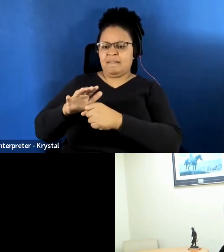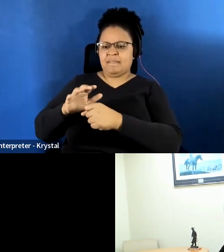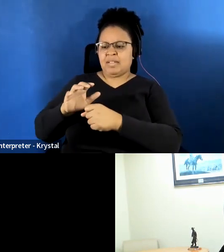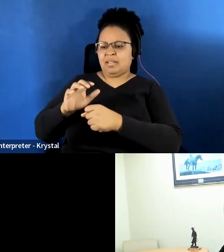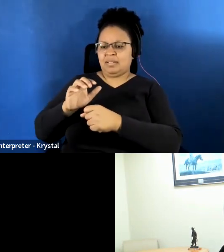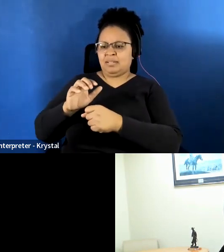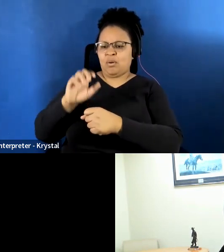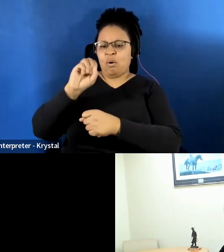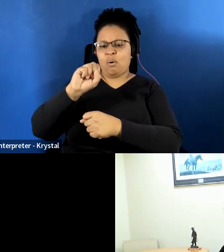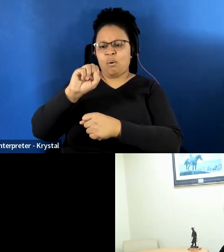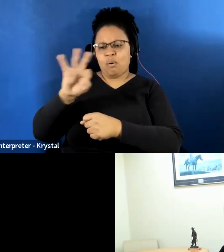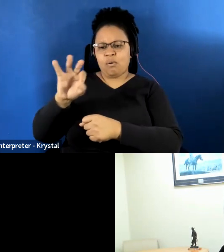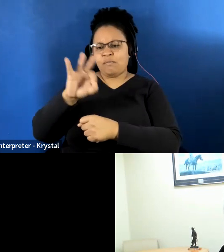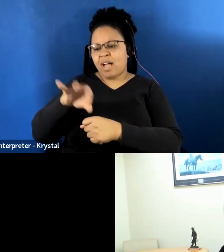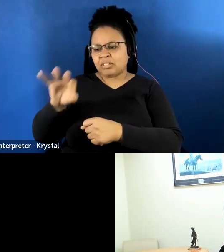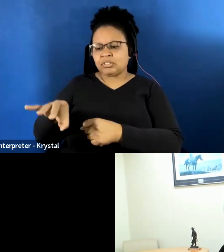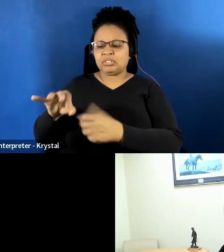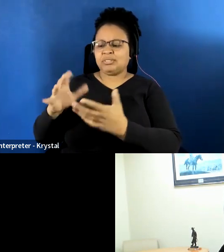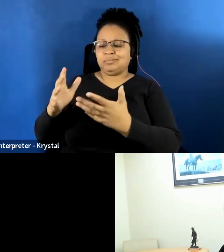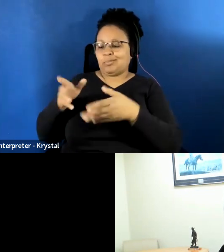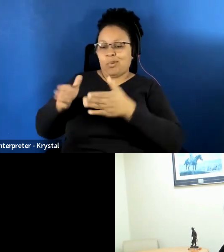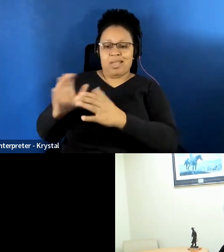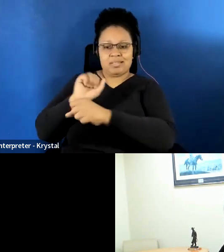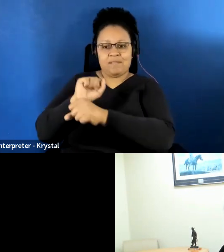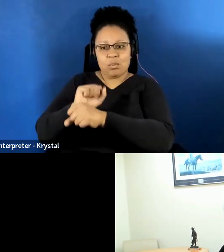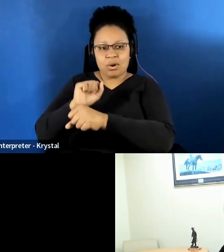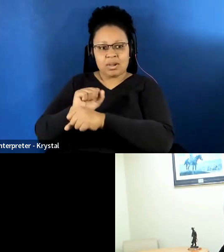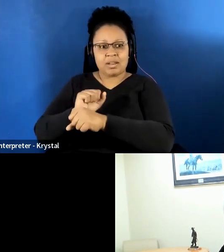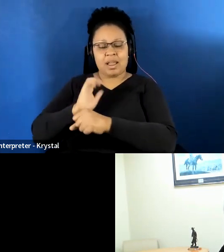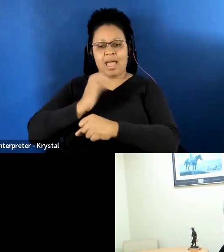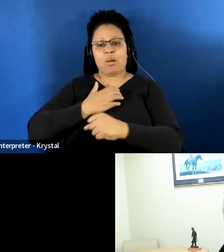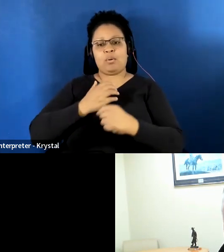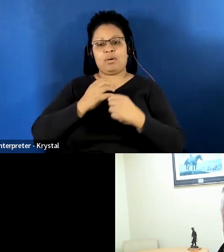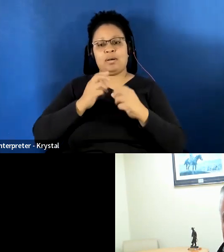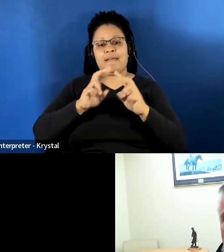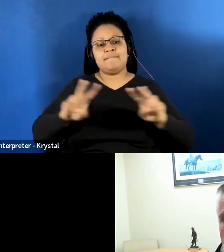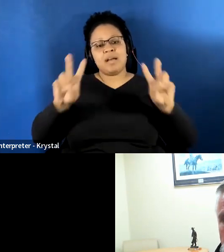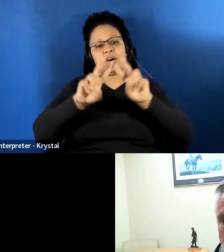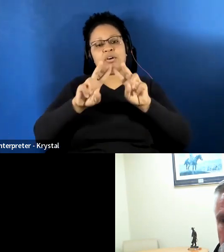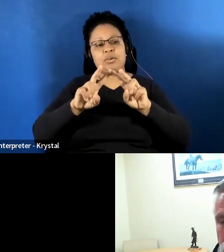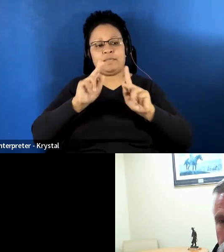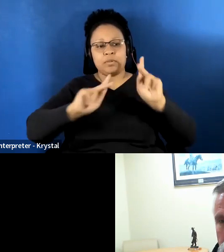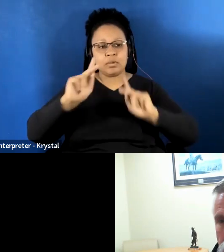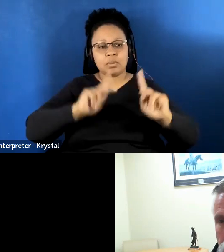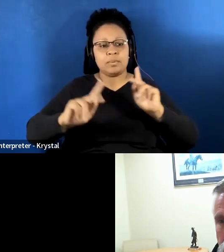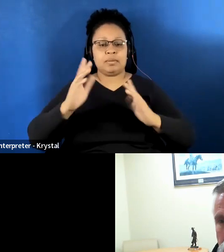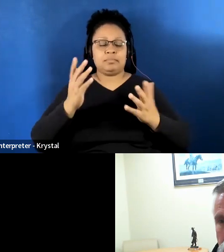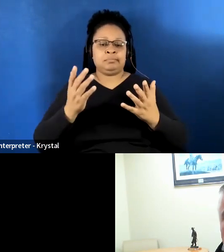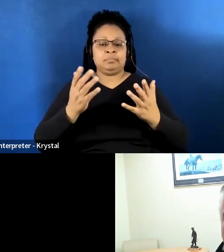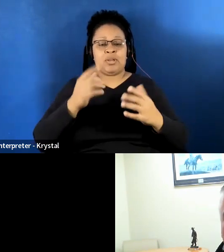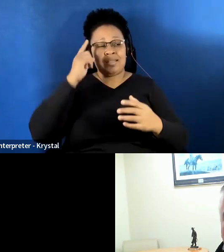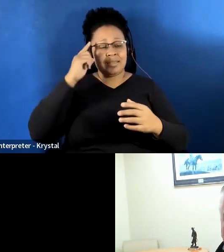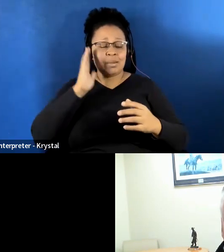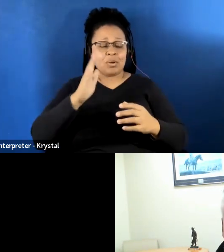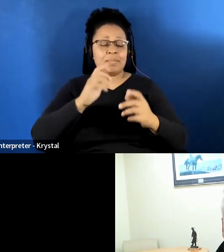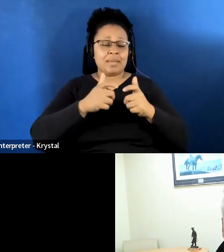like worship of work, right? And our values of human beings beyond what we contribute to our work life. So I think this is going to be a